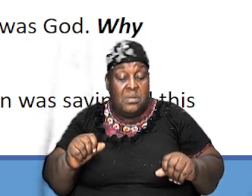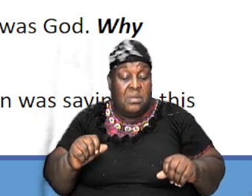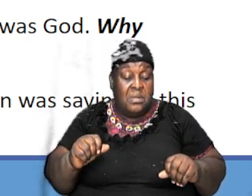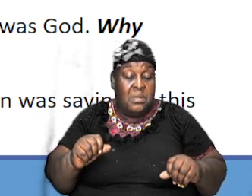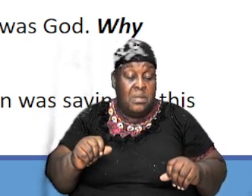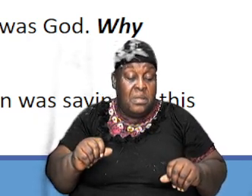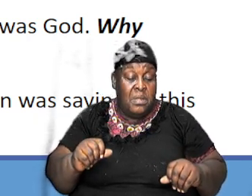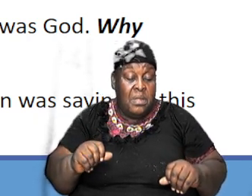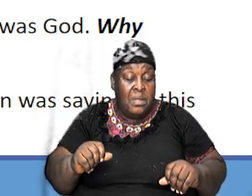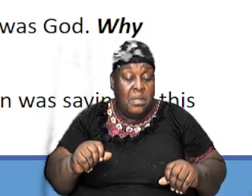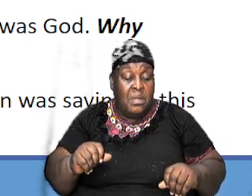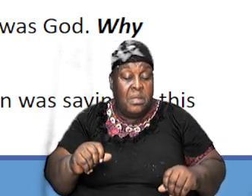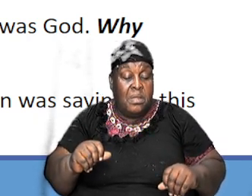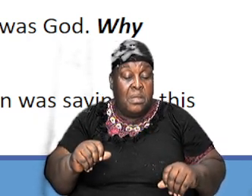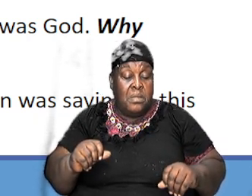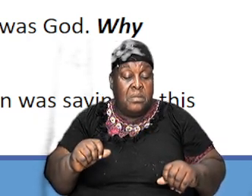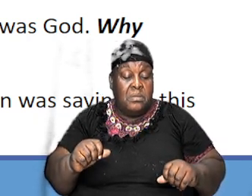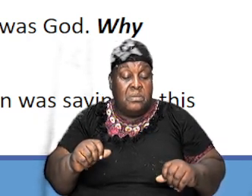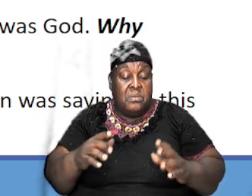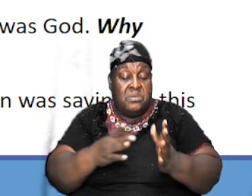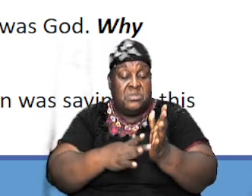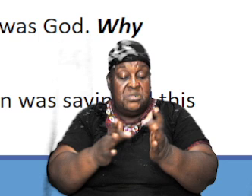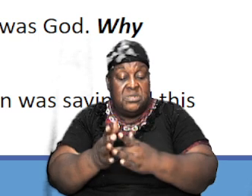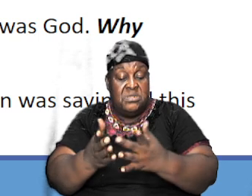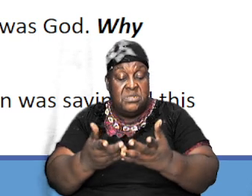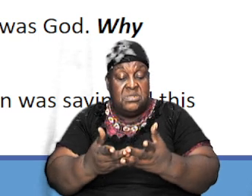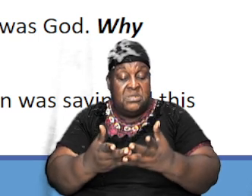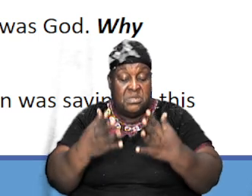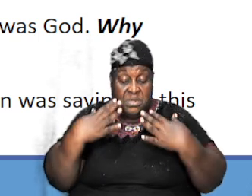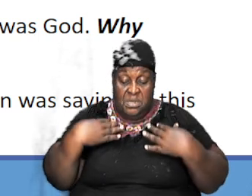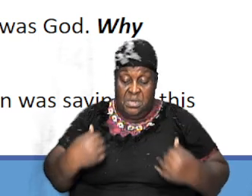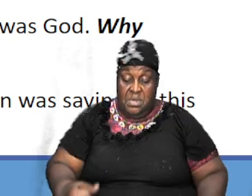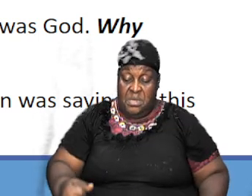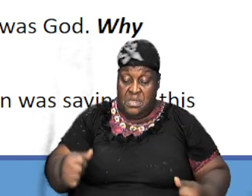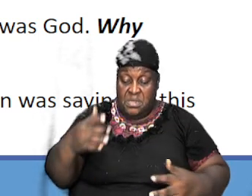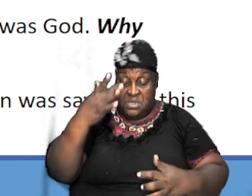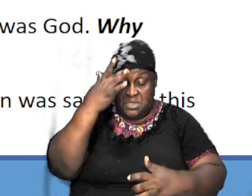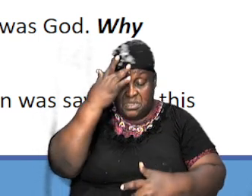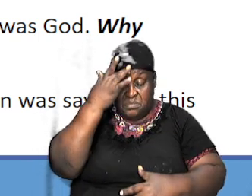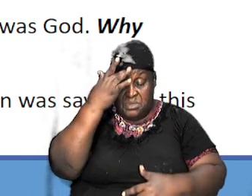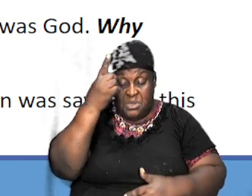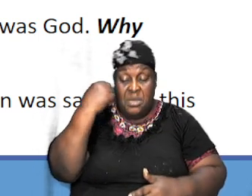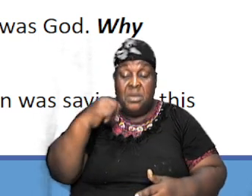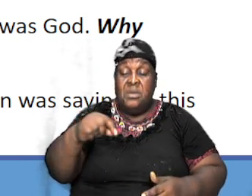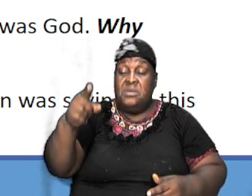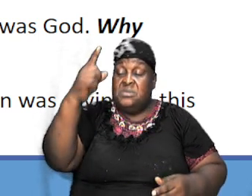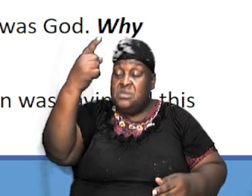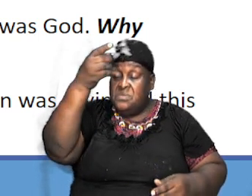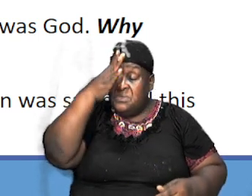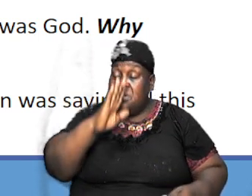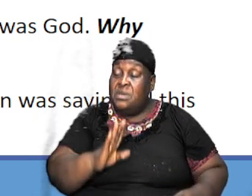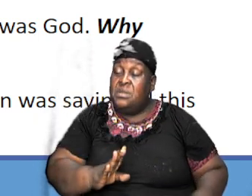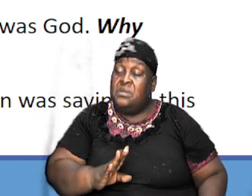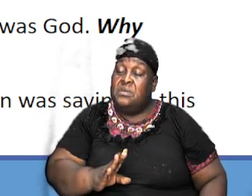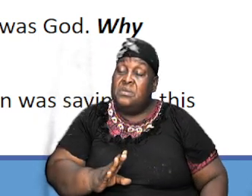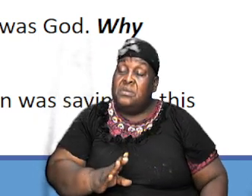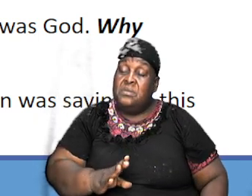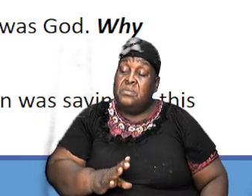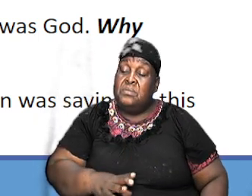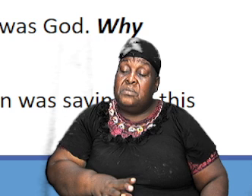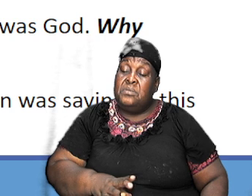when Jesus healed the sick, it's because he was God while he healed the sick, then it should stand to